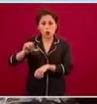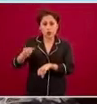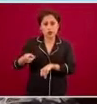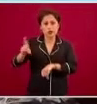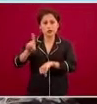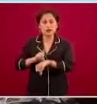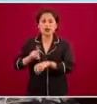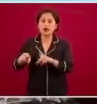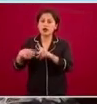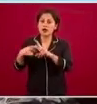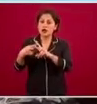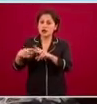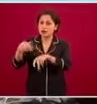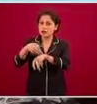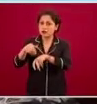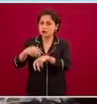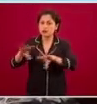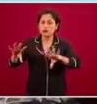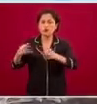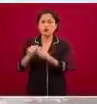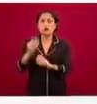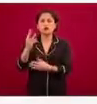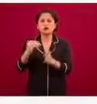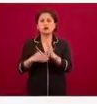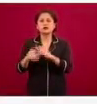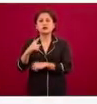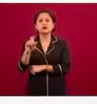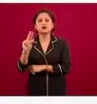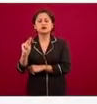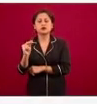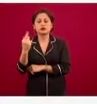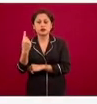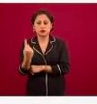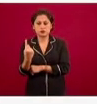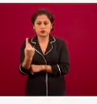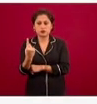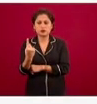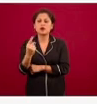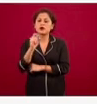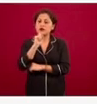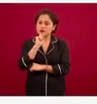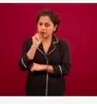The second slide is the Mexican situation. We have to this day